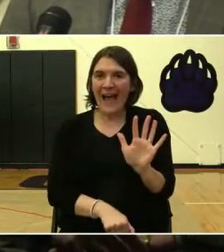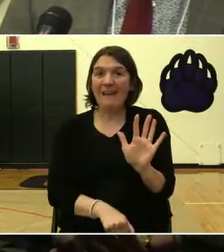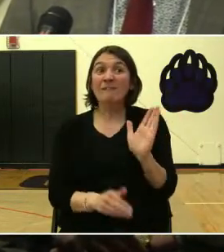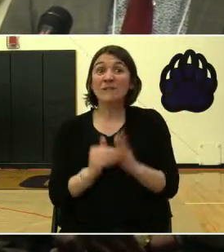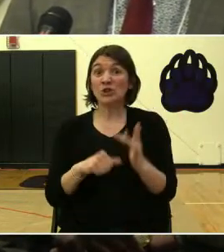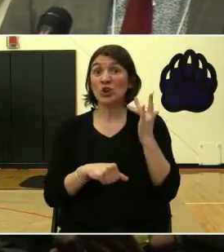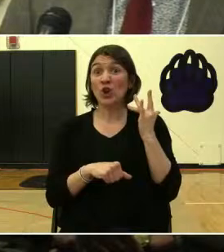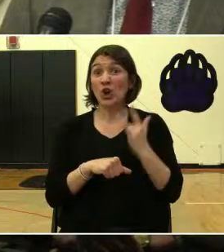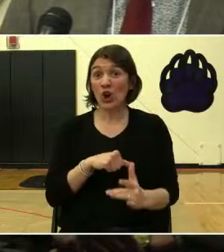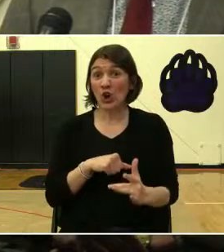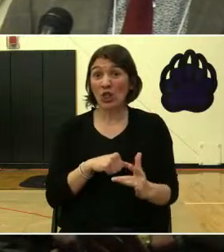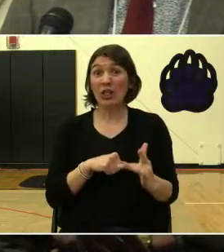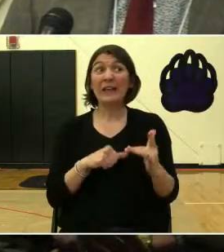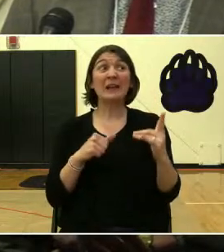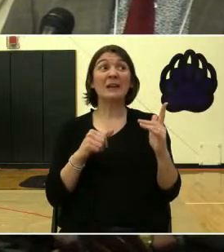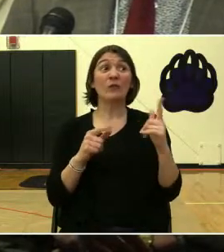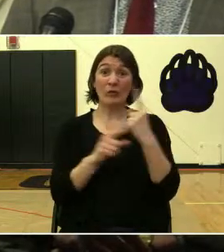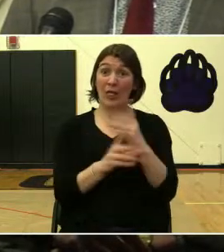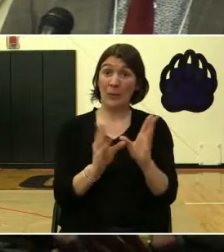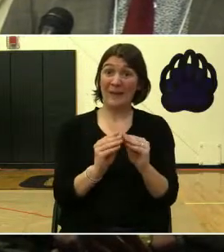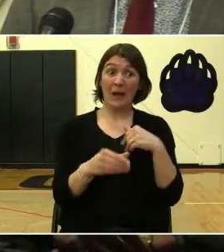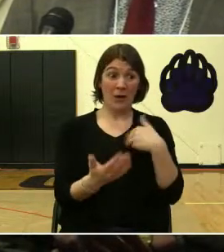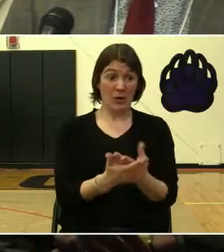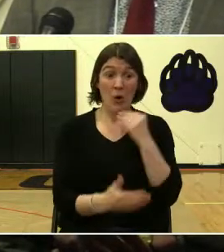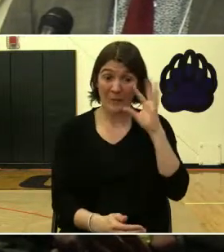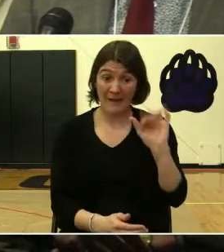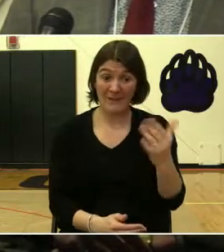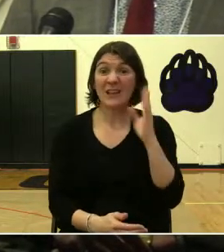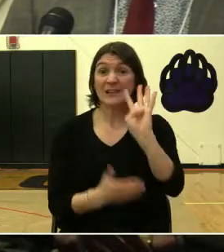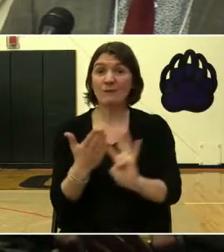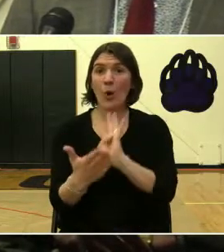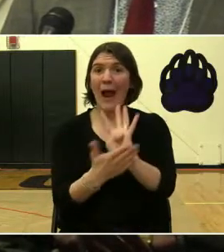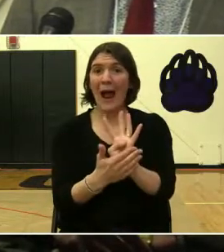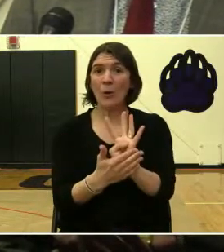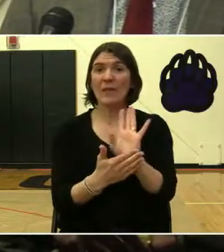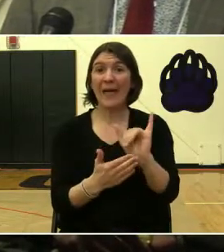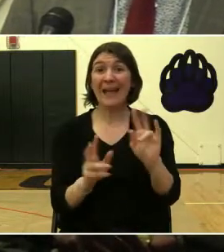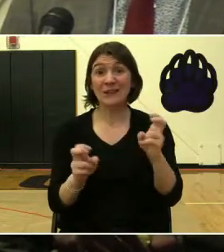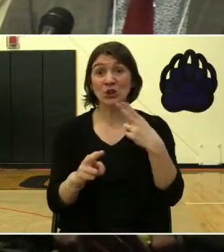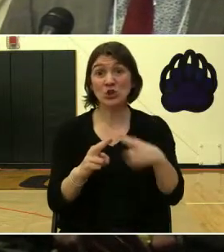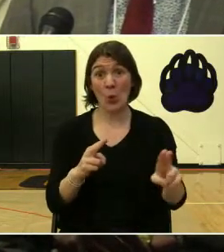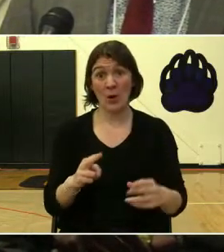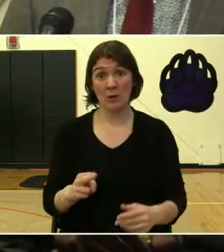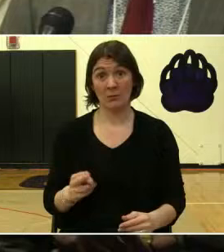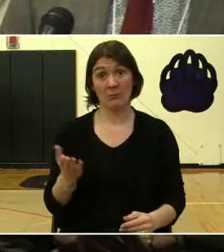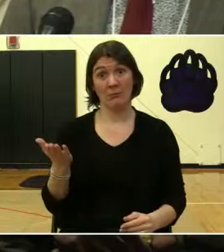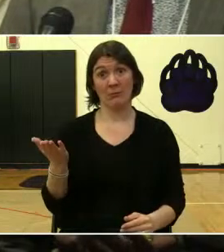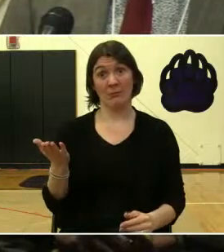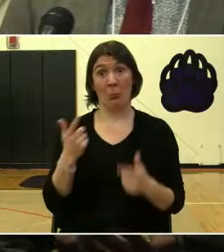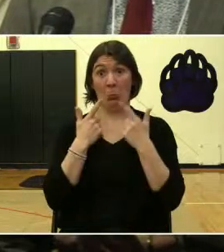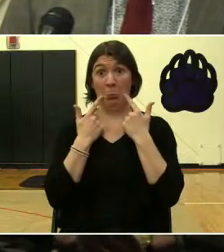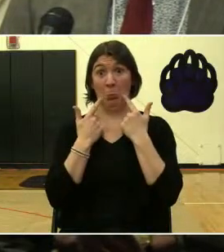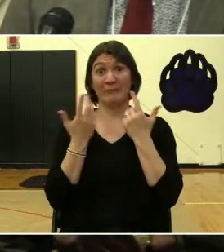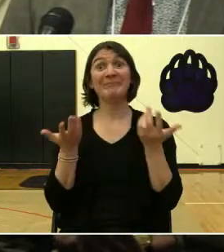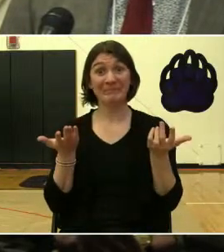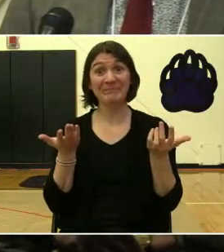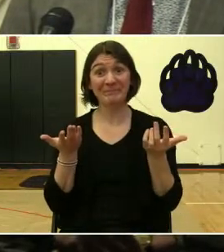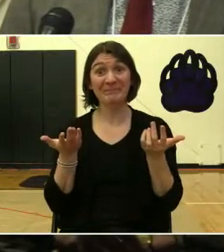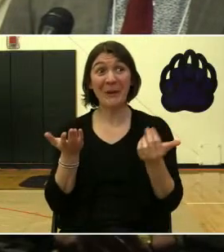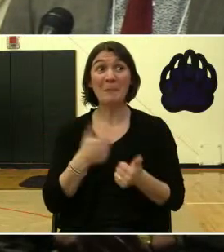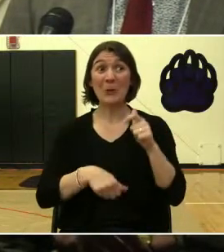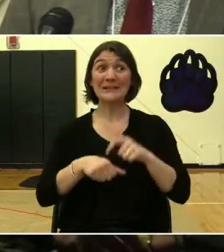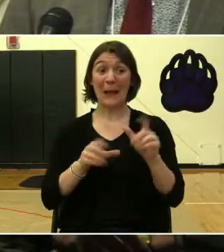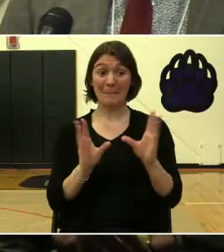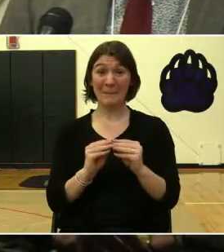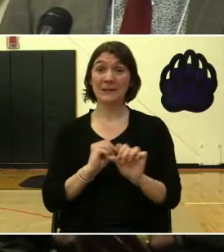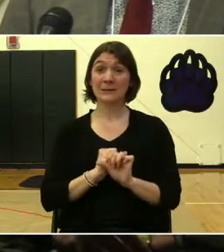early I got home at 9:15 so that's 4 hours and that was a short meeting um most of the time